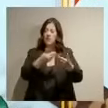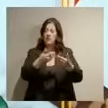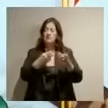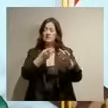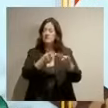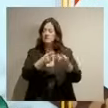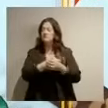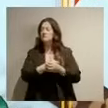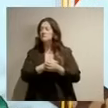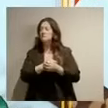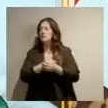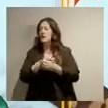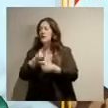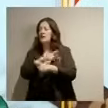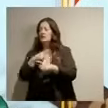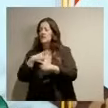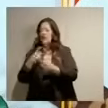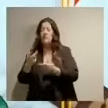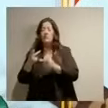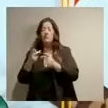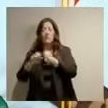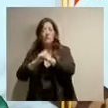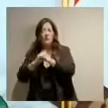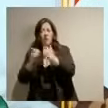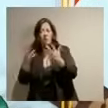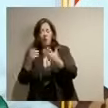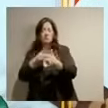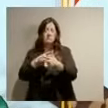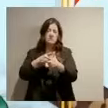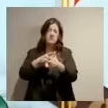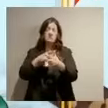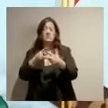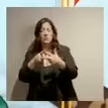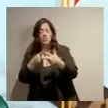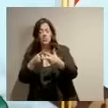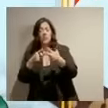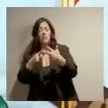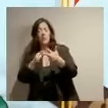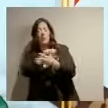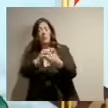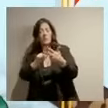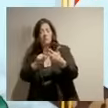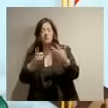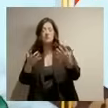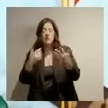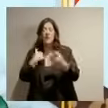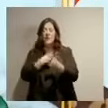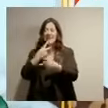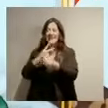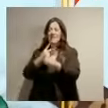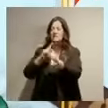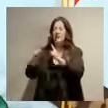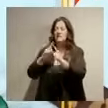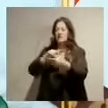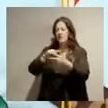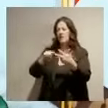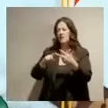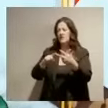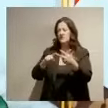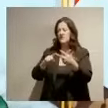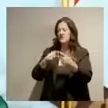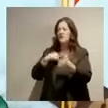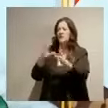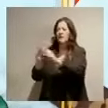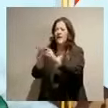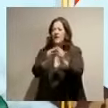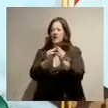promote one, two, or all three. Those conversations continue. I met with many of the caucuses over the course of